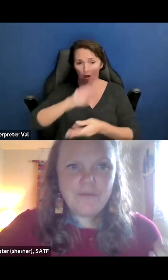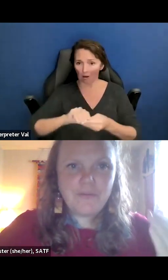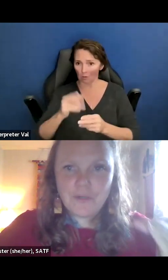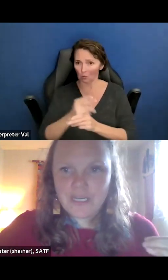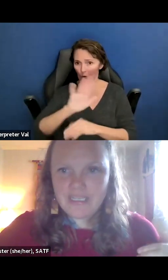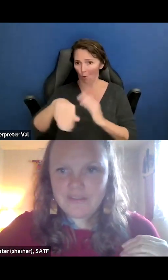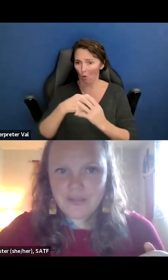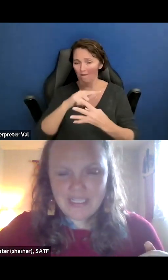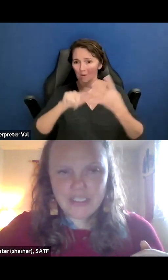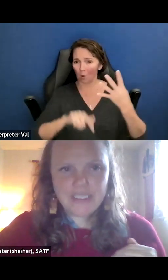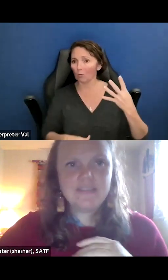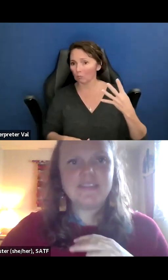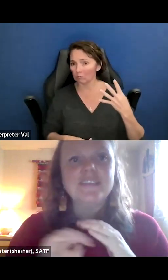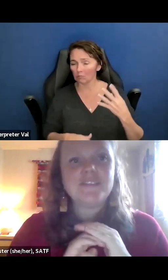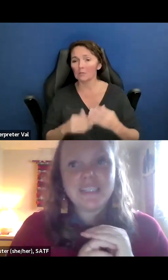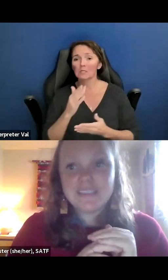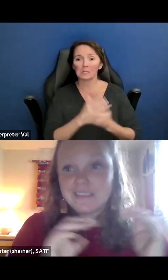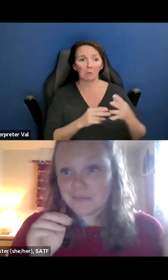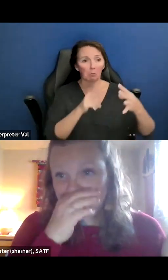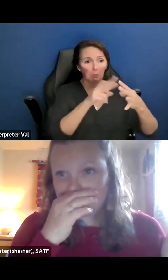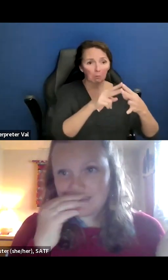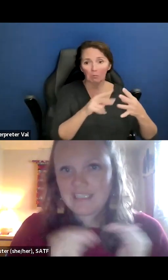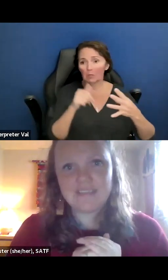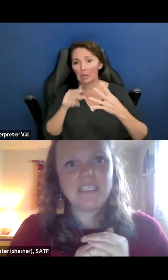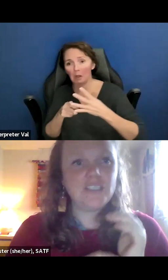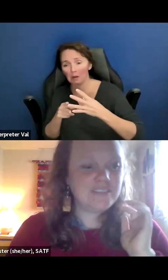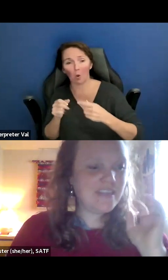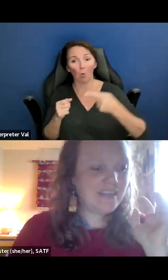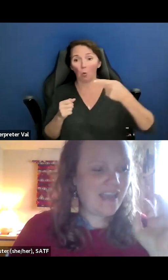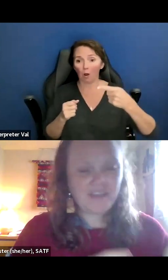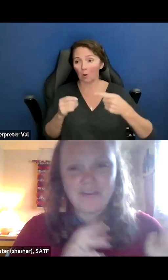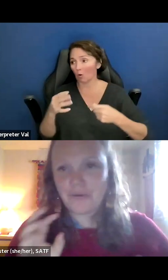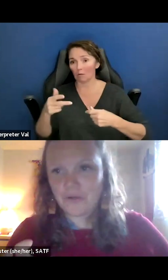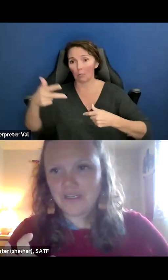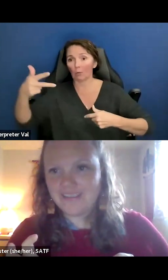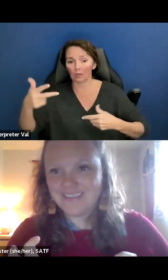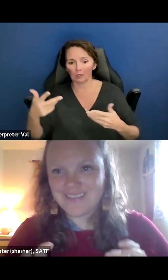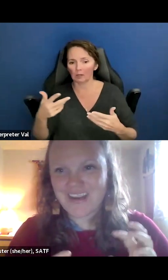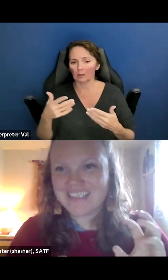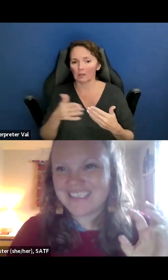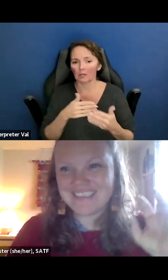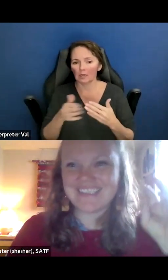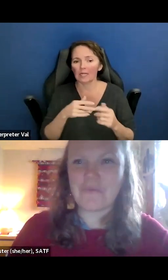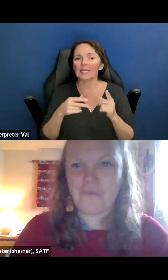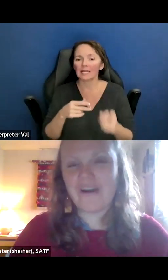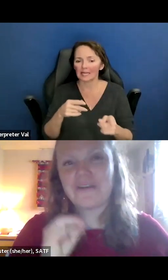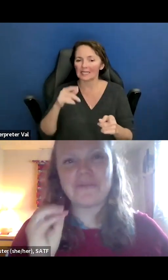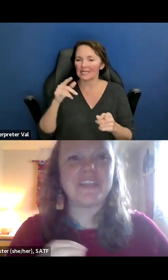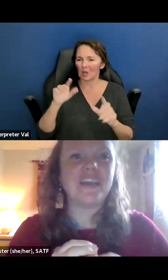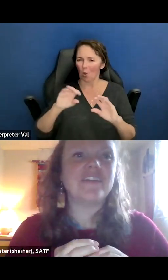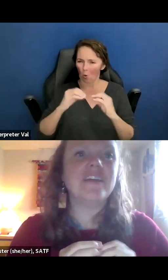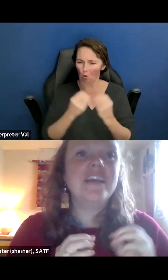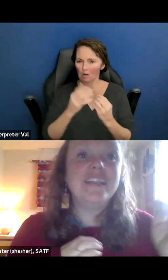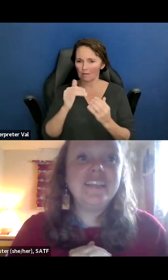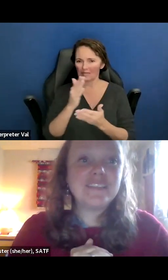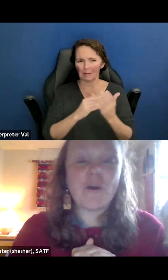talk through 4 kind of strategies. These strategies don't exist in isolation. It's not an either or strategy. It's not one or